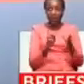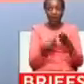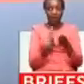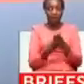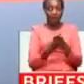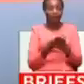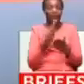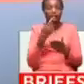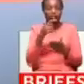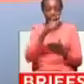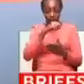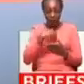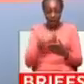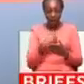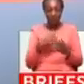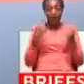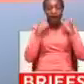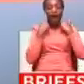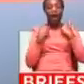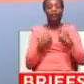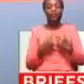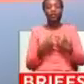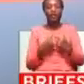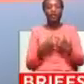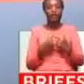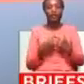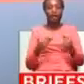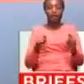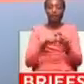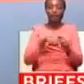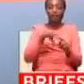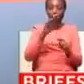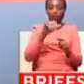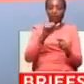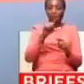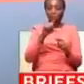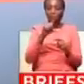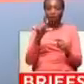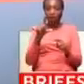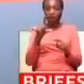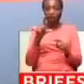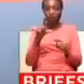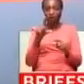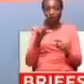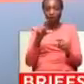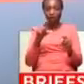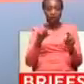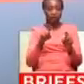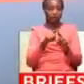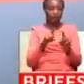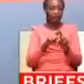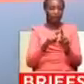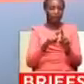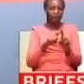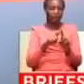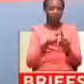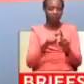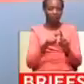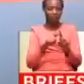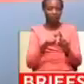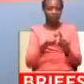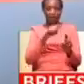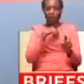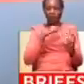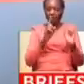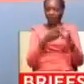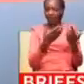have a chain. Here we have like a ball of, you know, some kind of a rotten onion or something like that, and all these